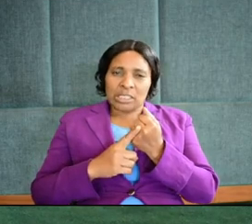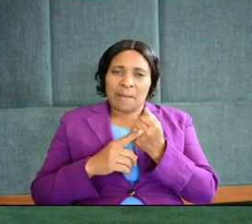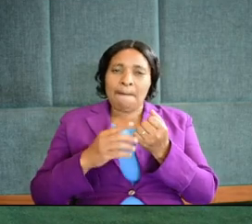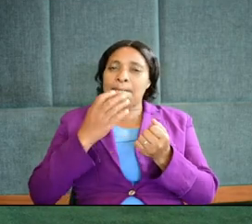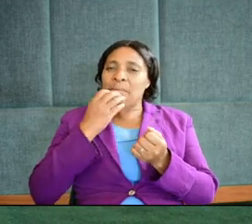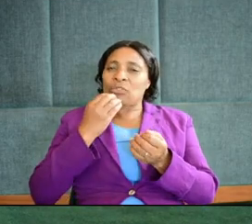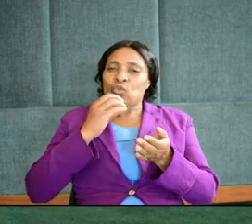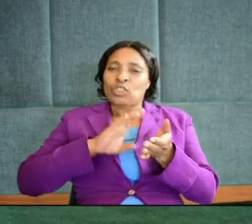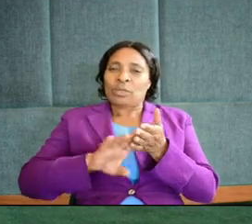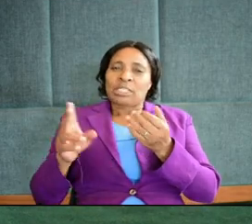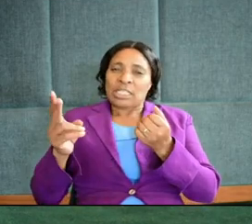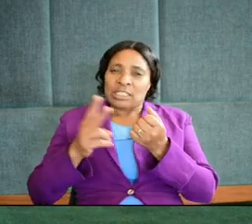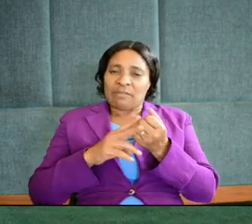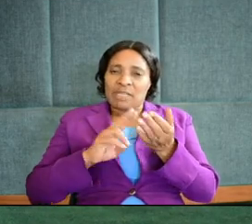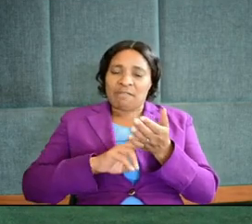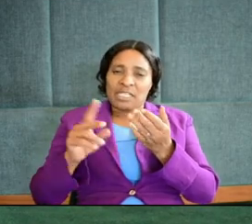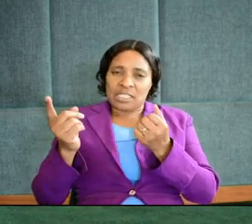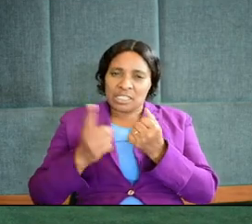Matthew 7 and verse 6.